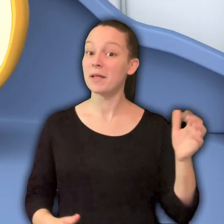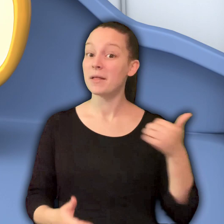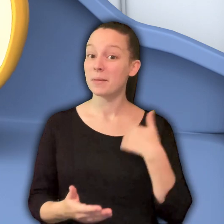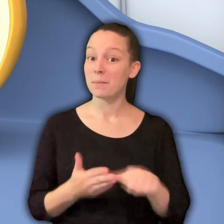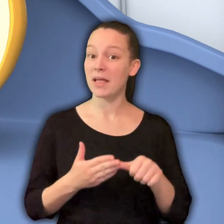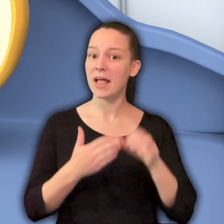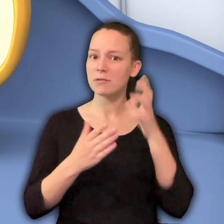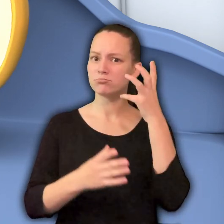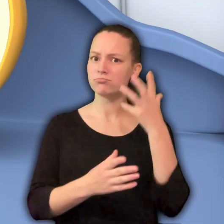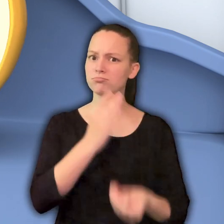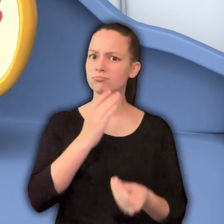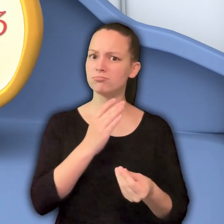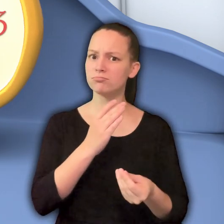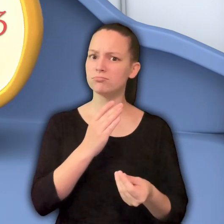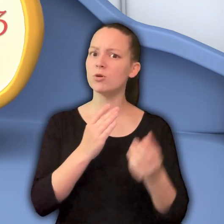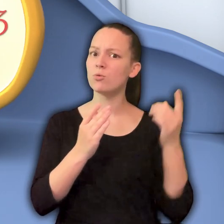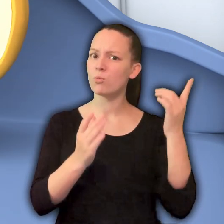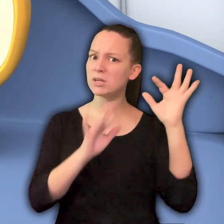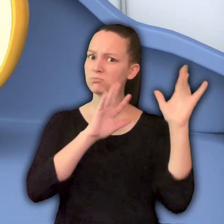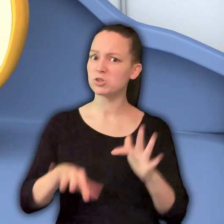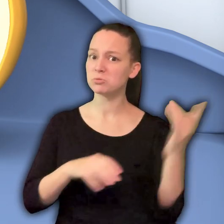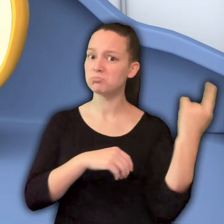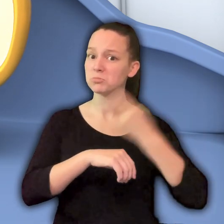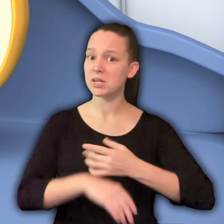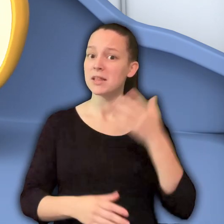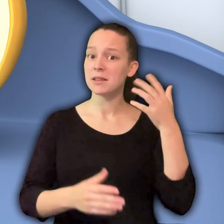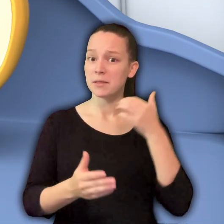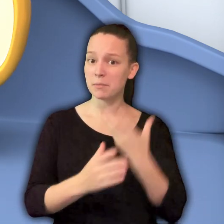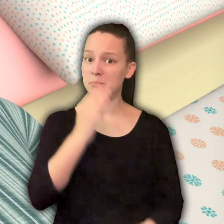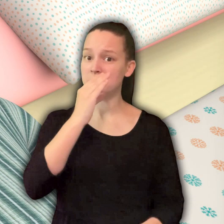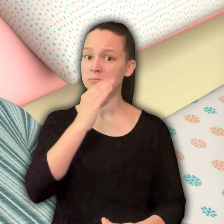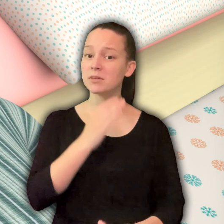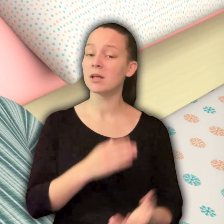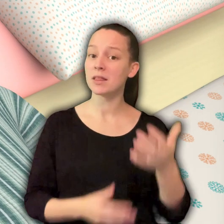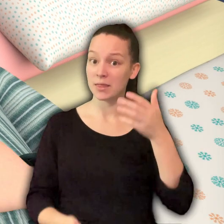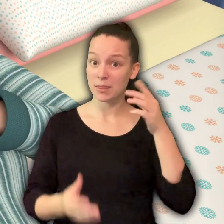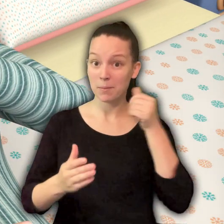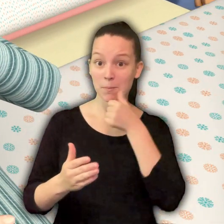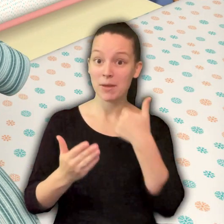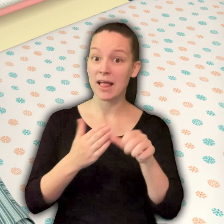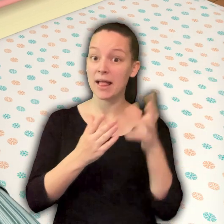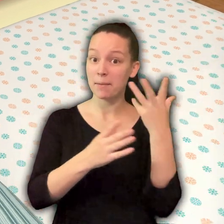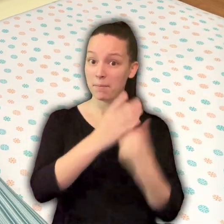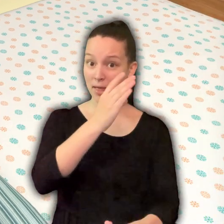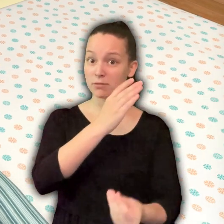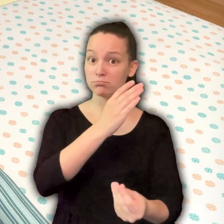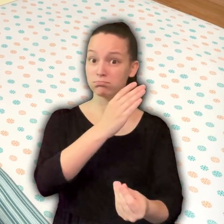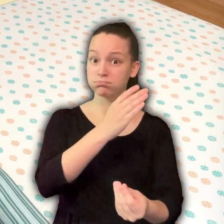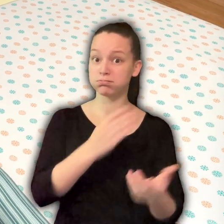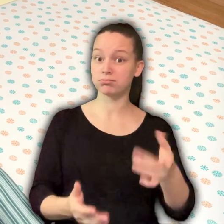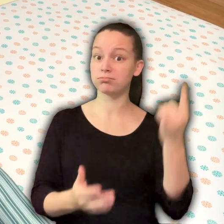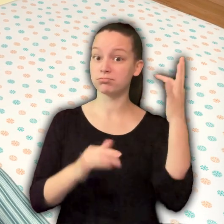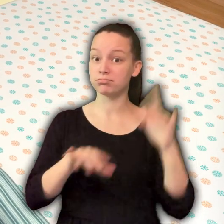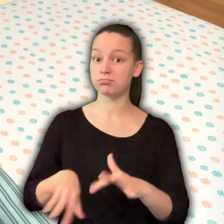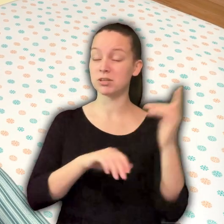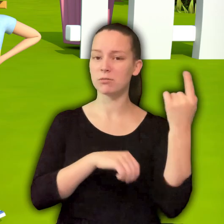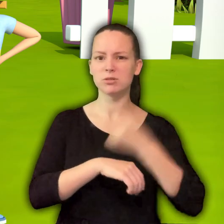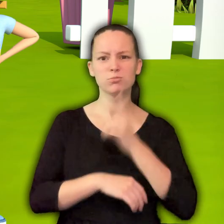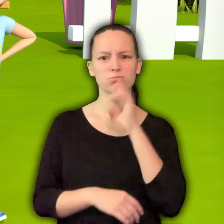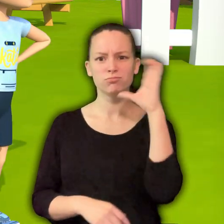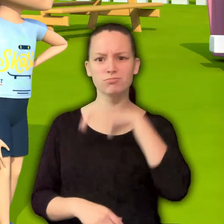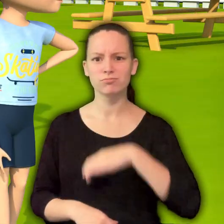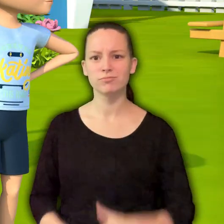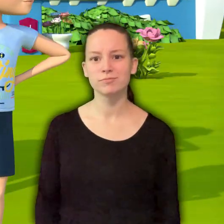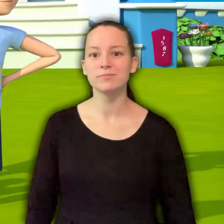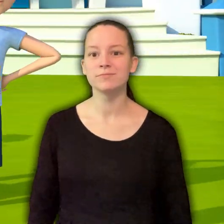The mails went missing one snowy day, one snowy day, one snowy day The mails went missing one snowy day and that